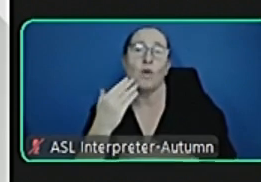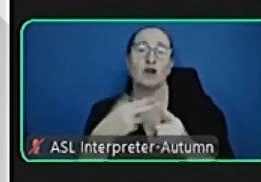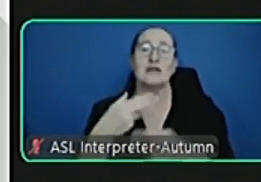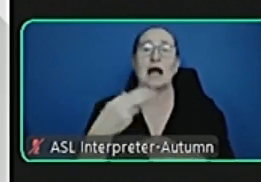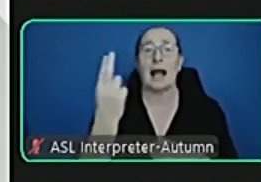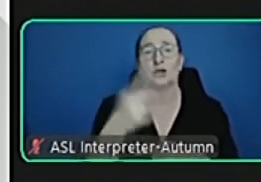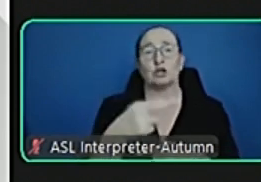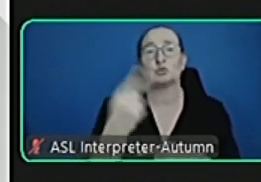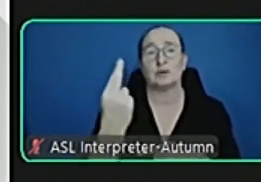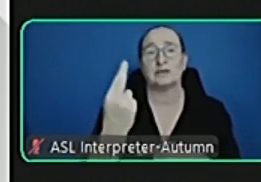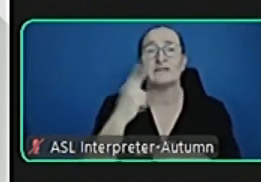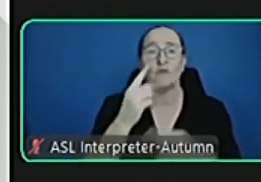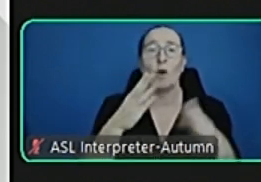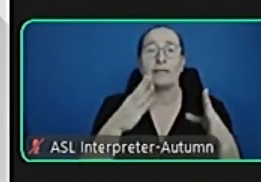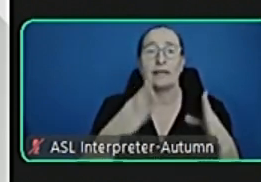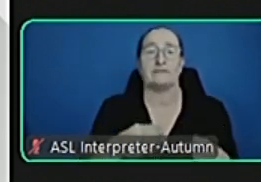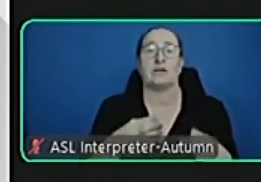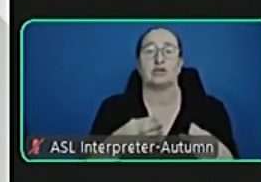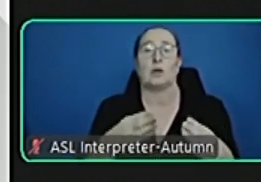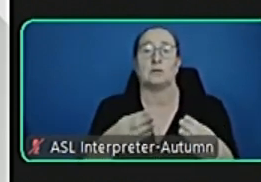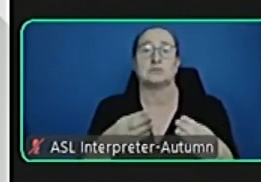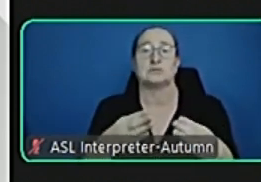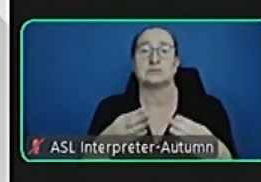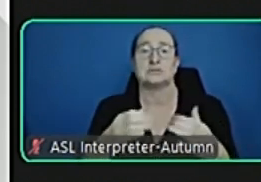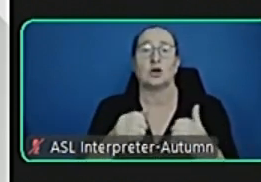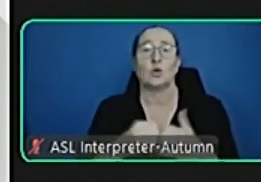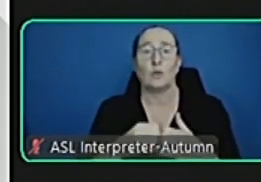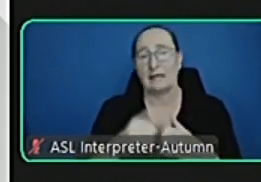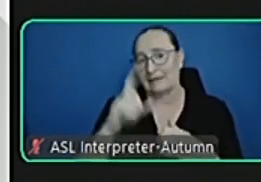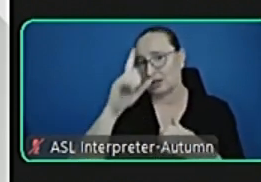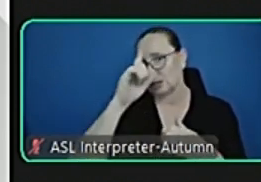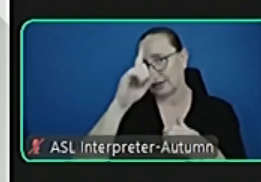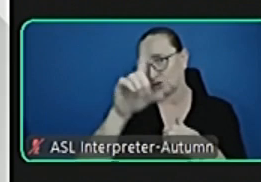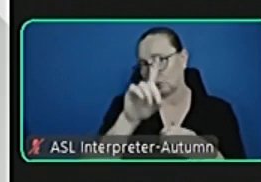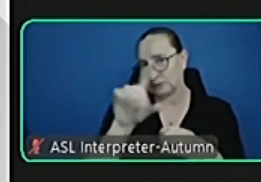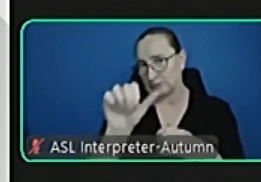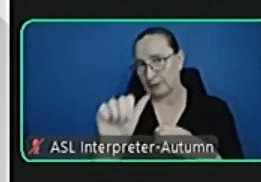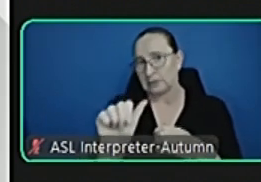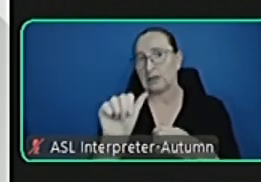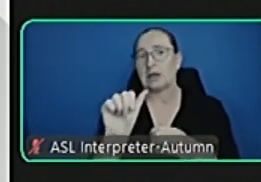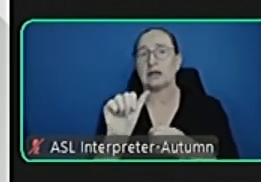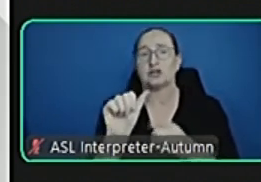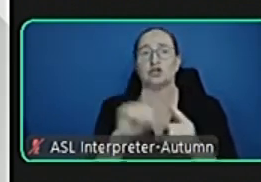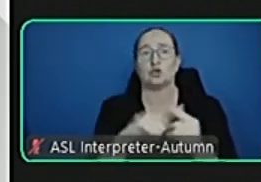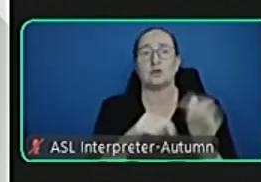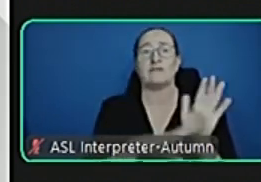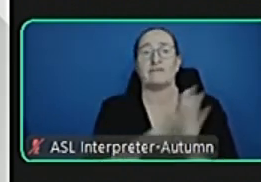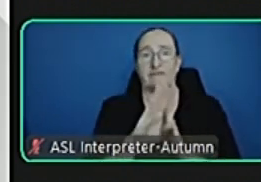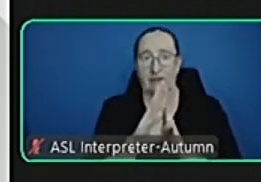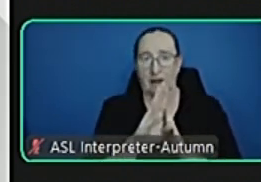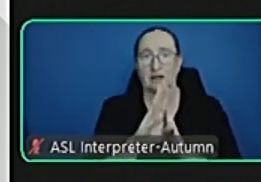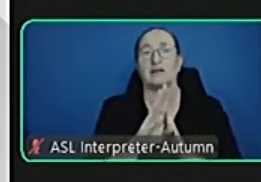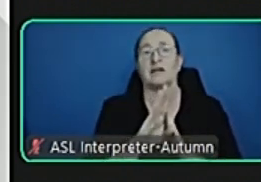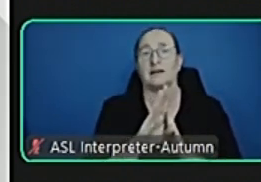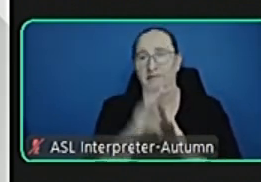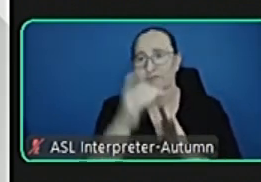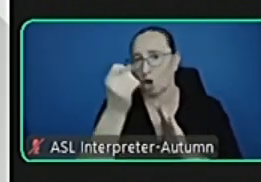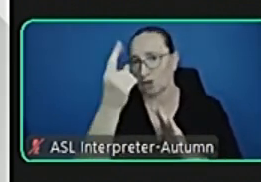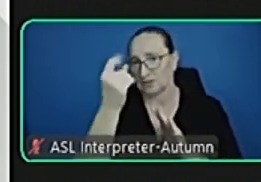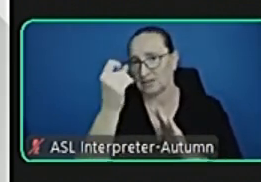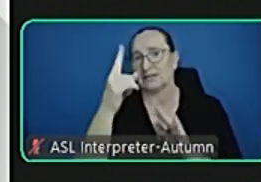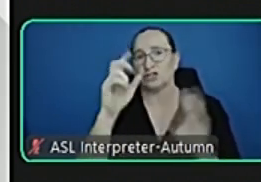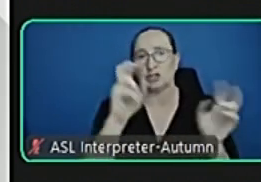for individuals with intellectual disabilities to develop cognitive issues. You know, and I know